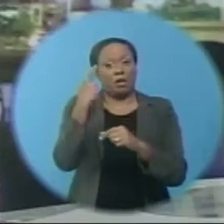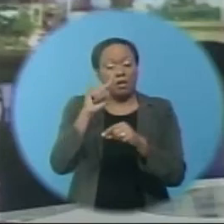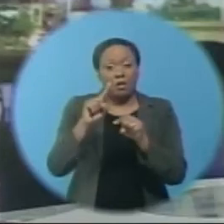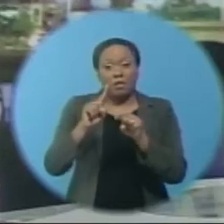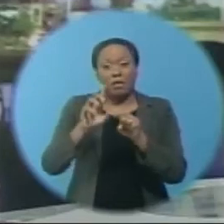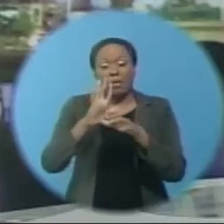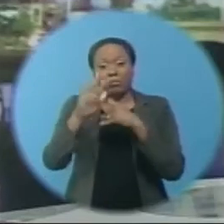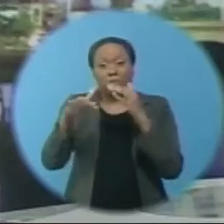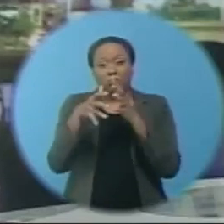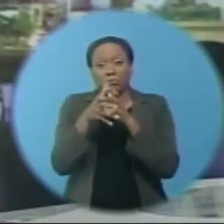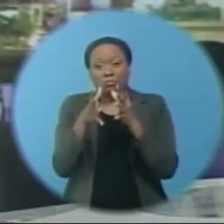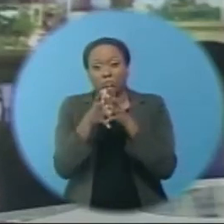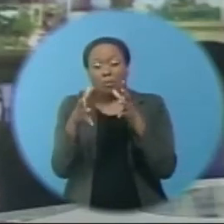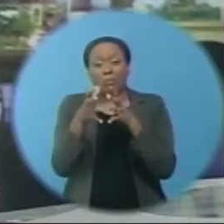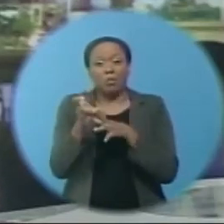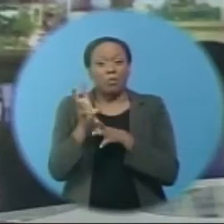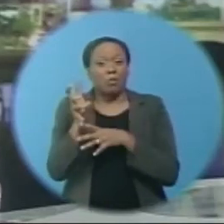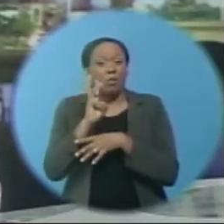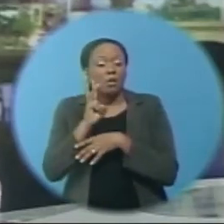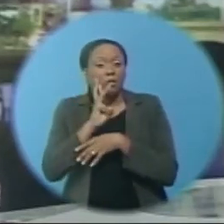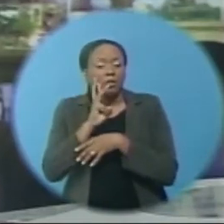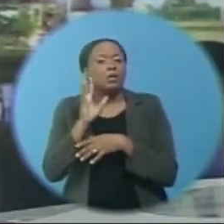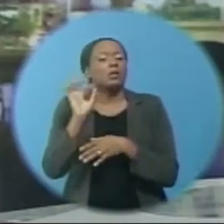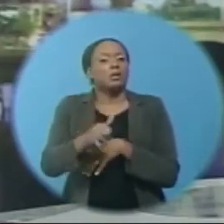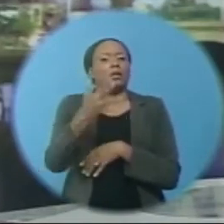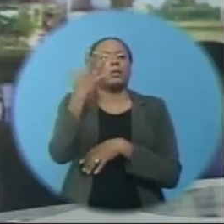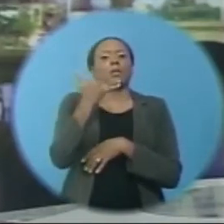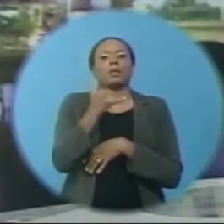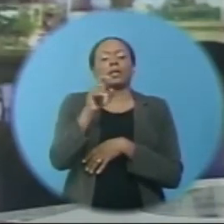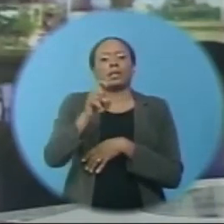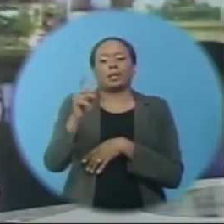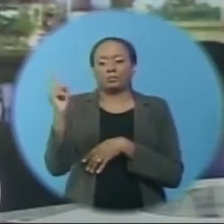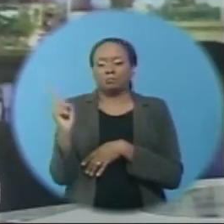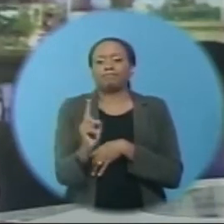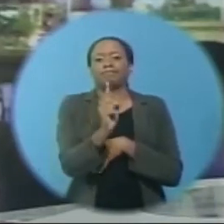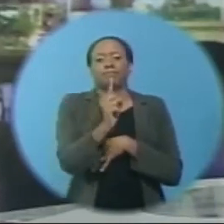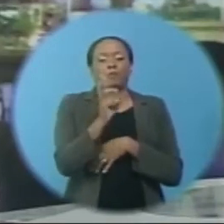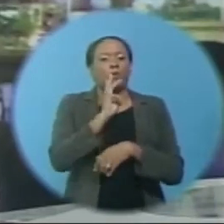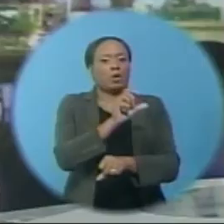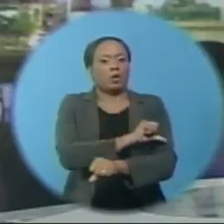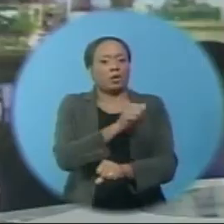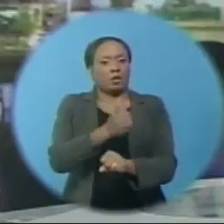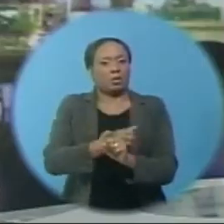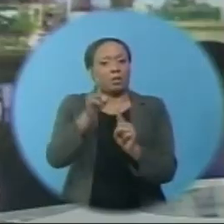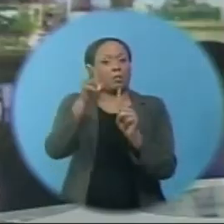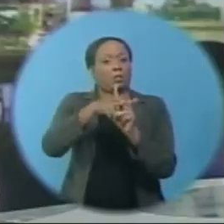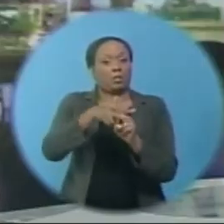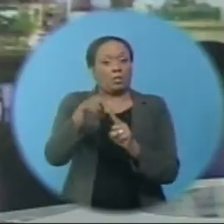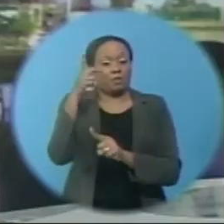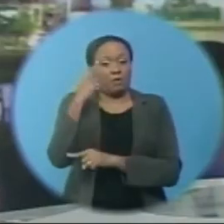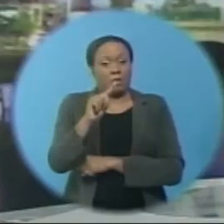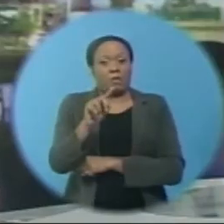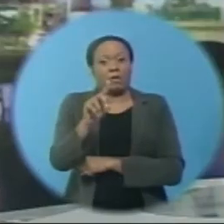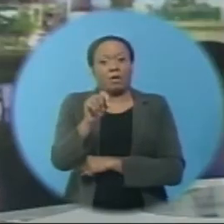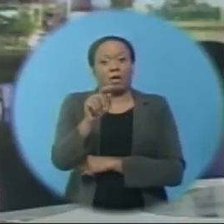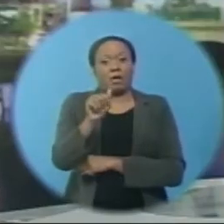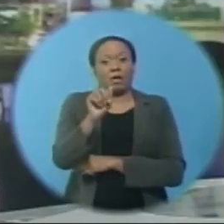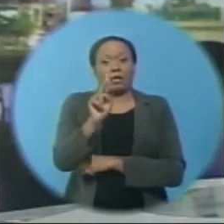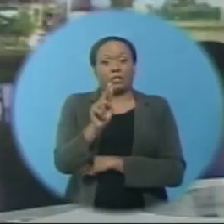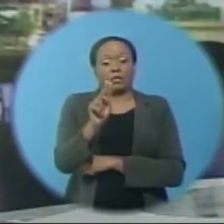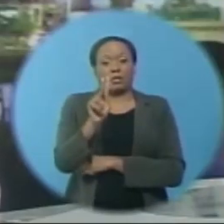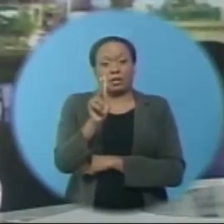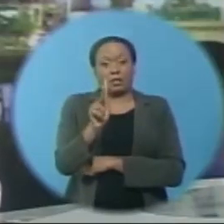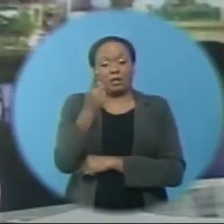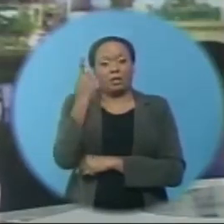urging householders to come to the Barbados Water Authority's headquarters in the Pine to apply for a tank under the Personal Tank